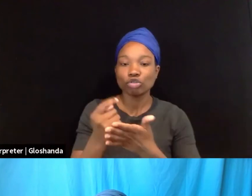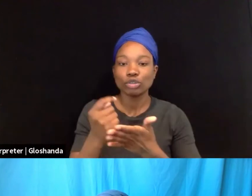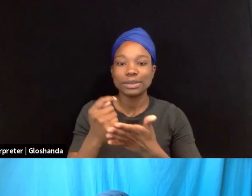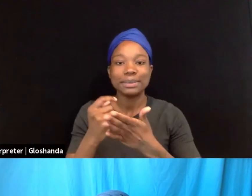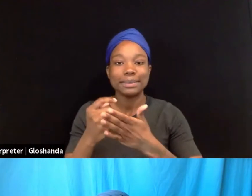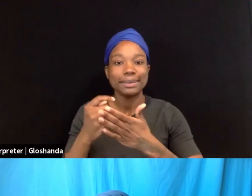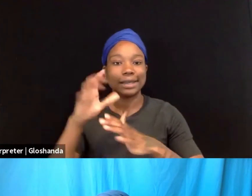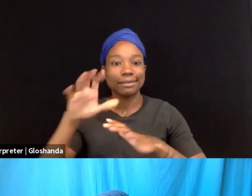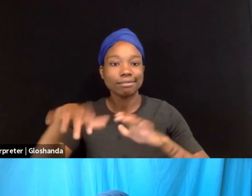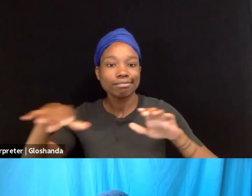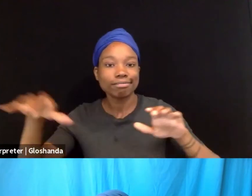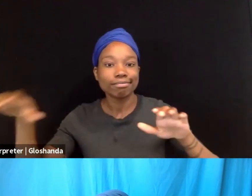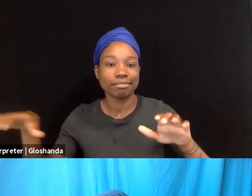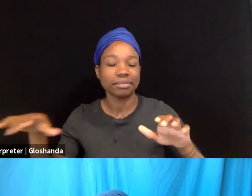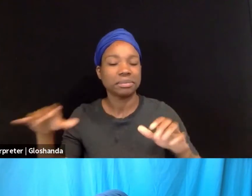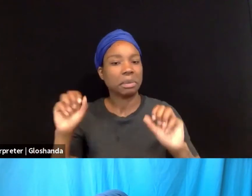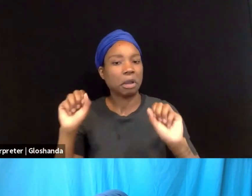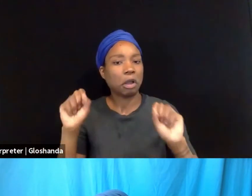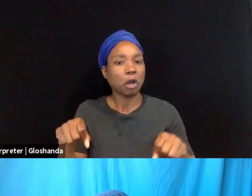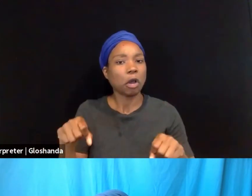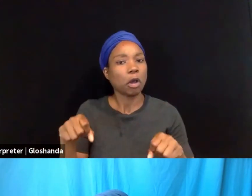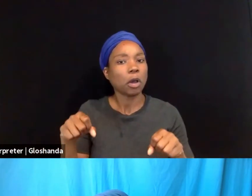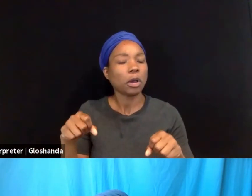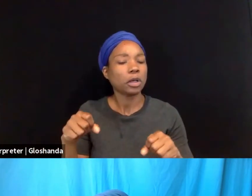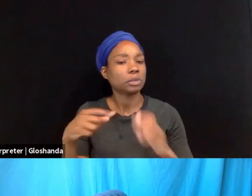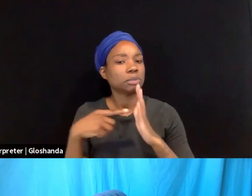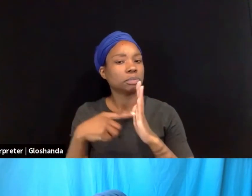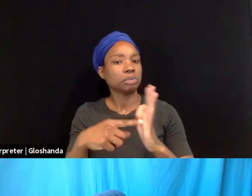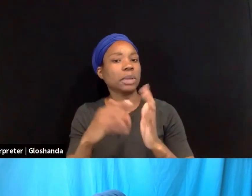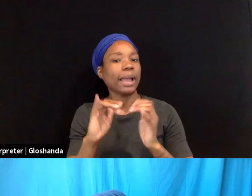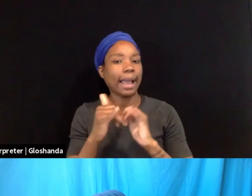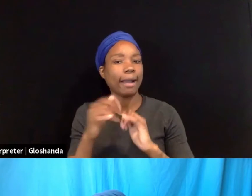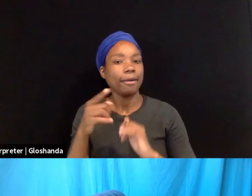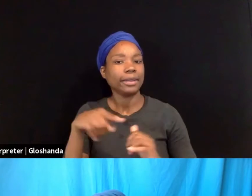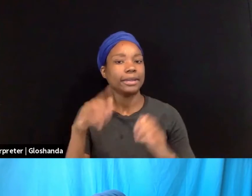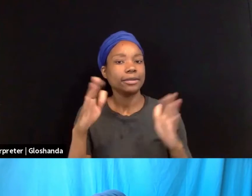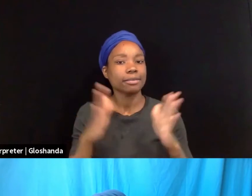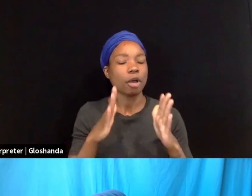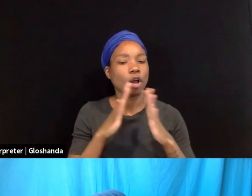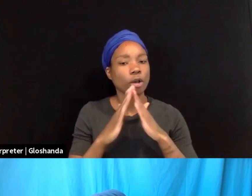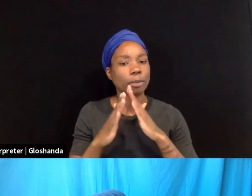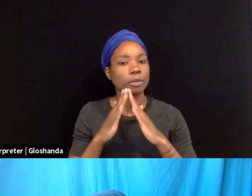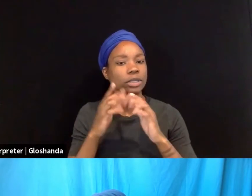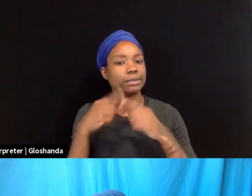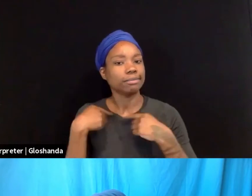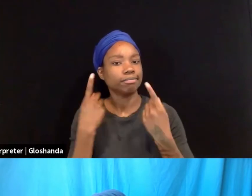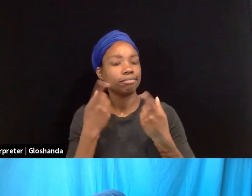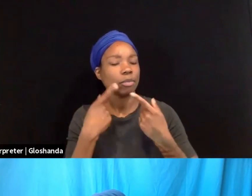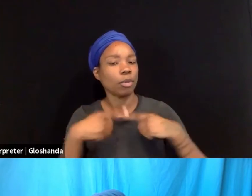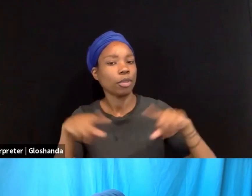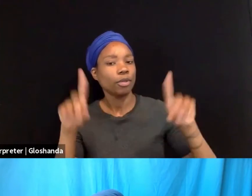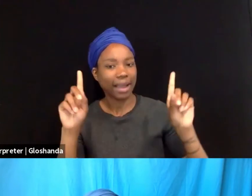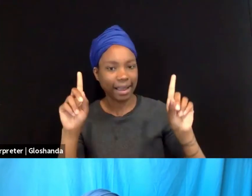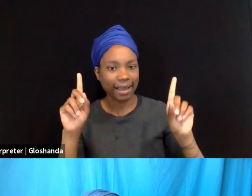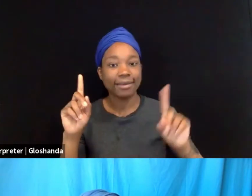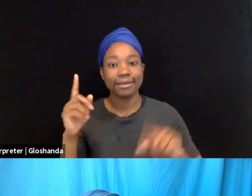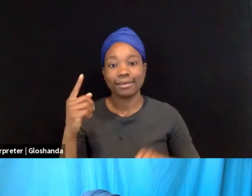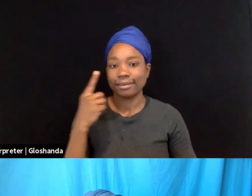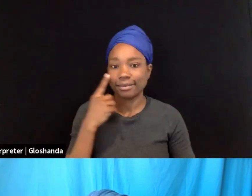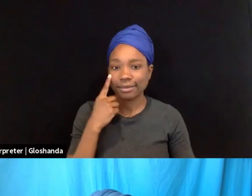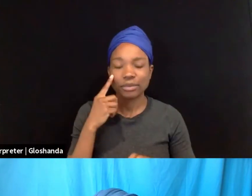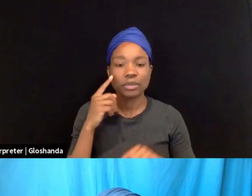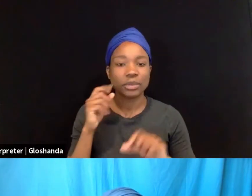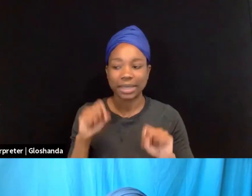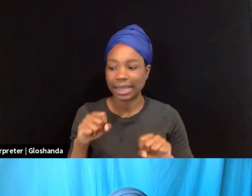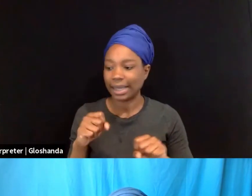it's challenges ahead, but also exciting opportunities as we look to rebuild our infrastructure to make communities